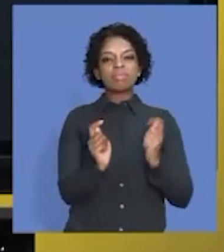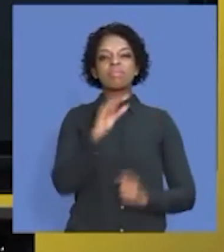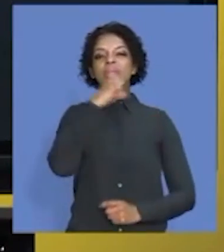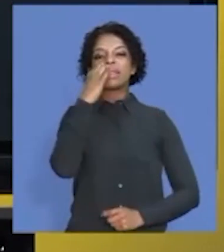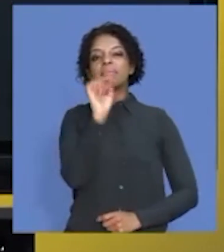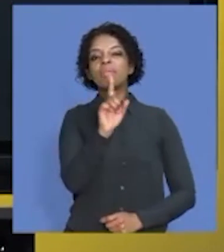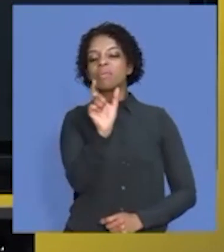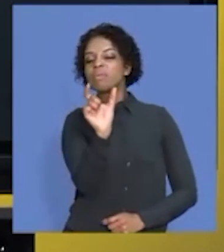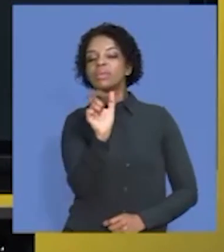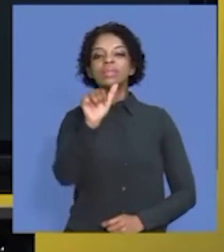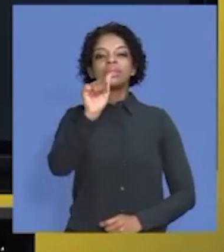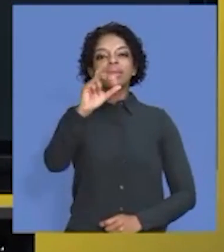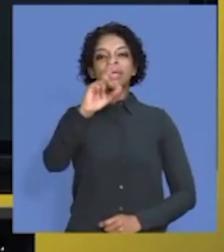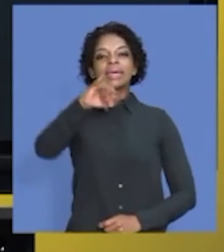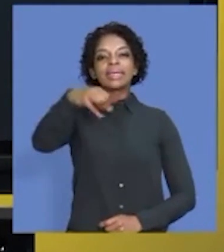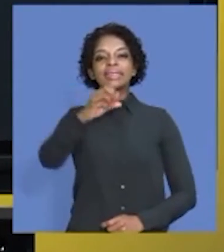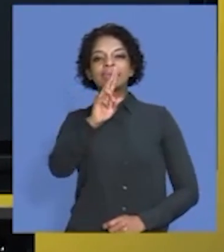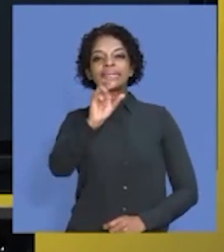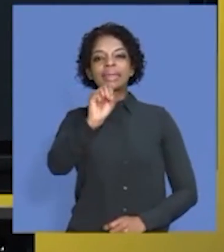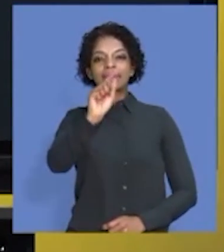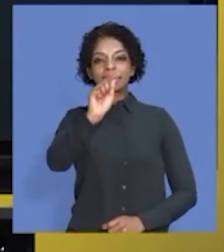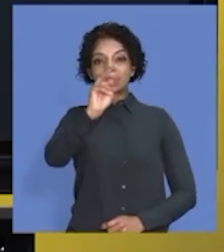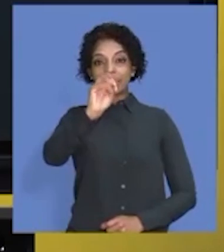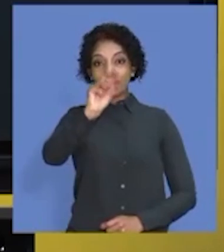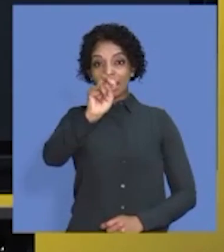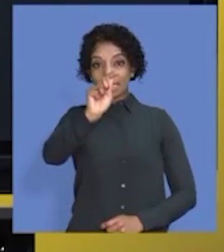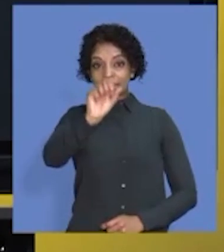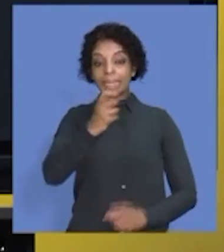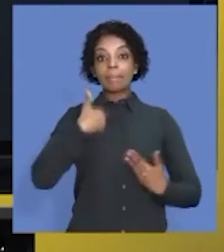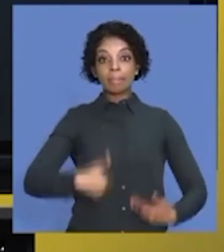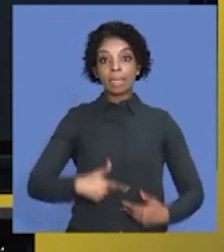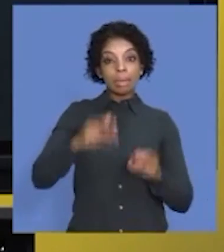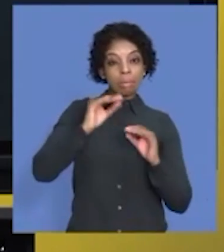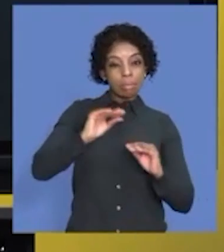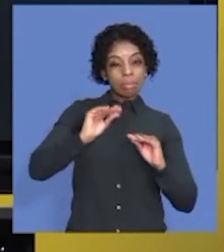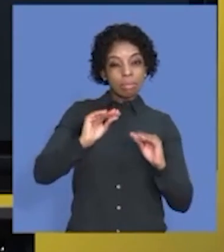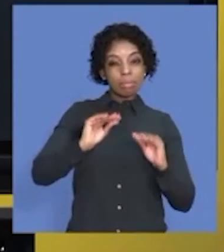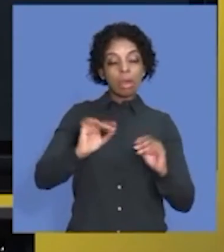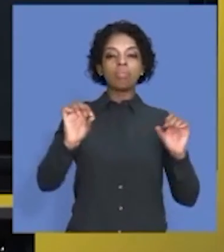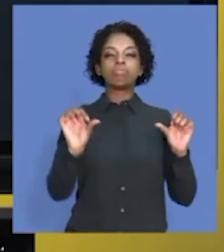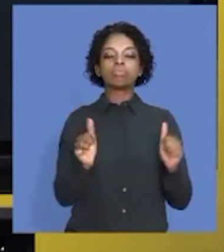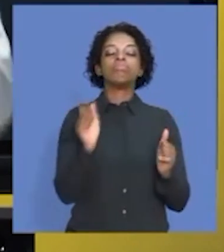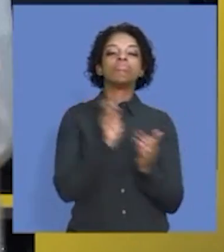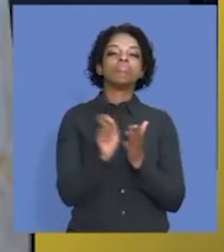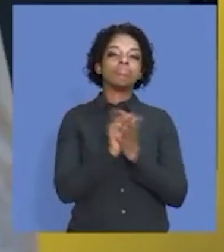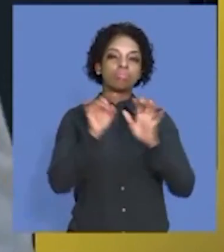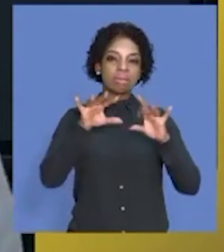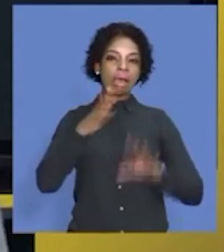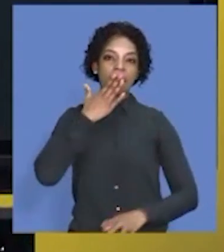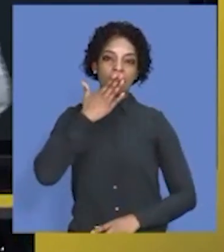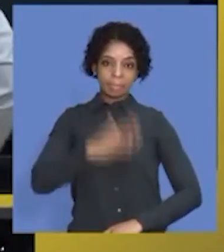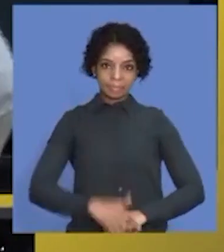to take each adjustment and explain it to you in such a way that you are well prepared for the exams. Let's get right into